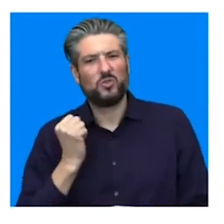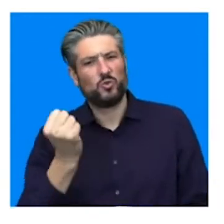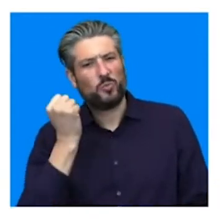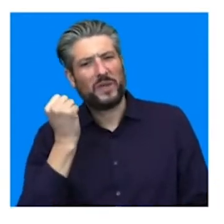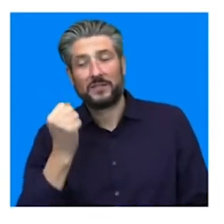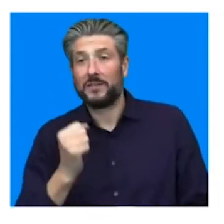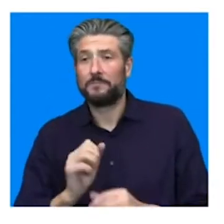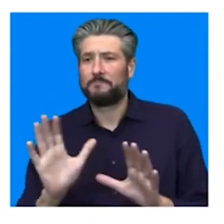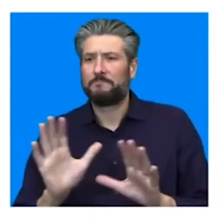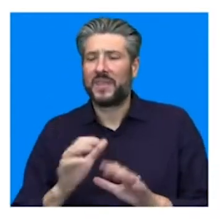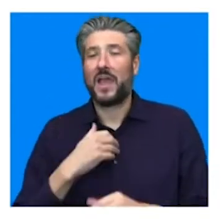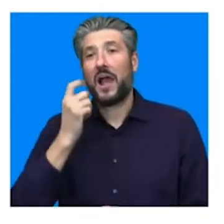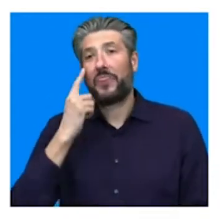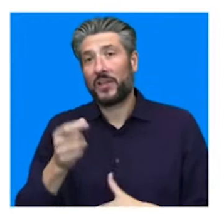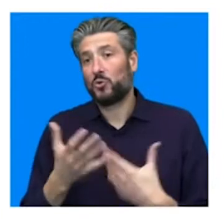today, when